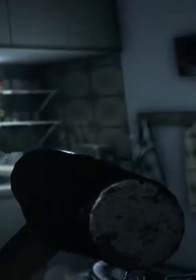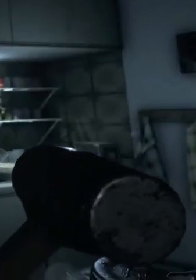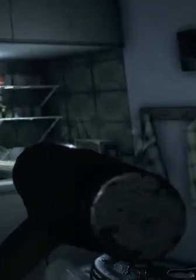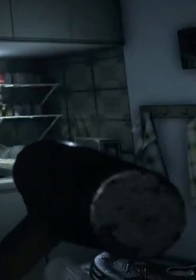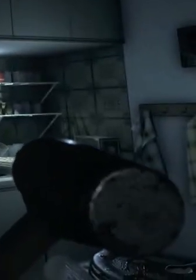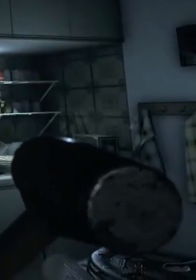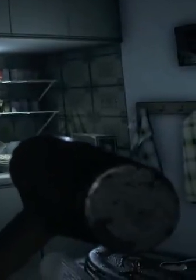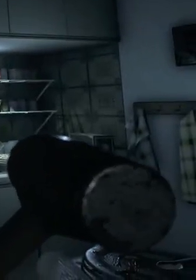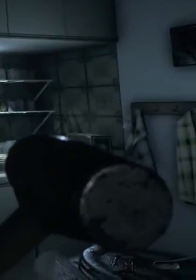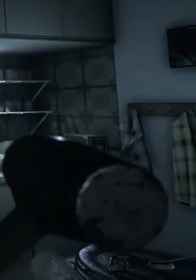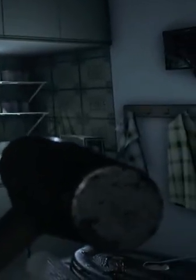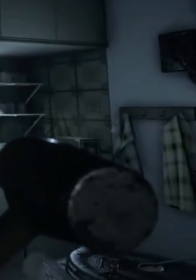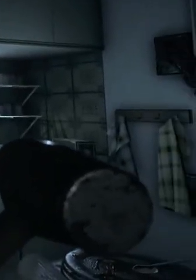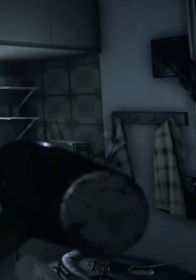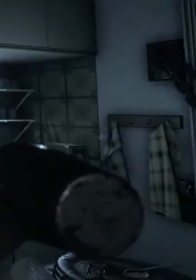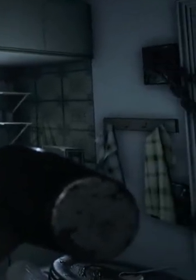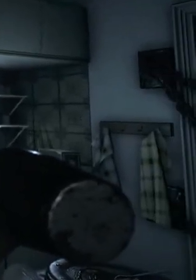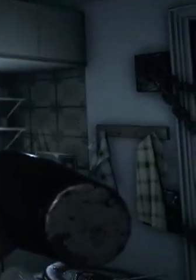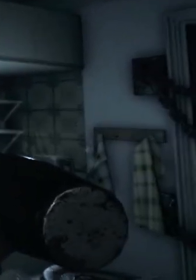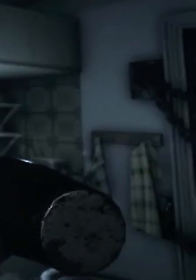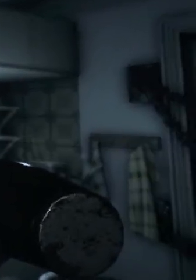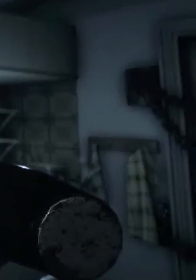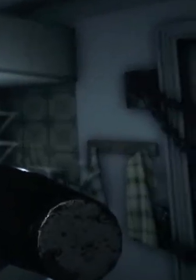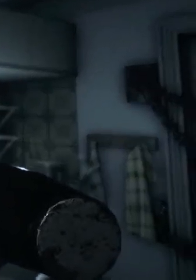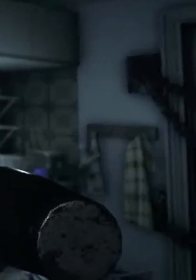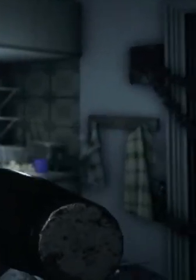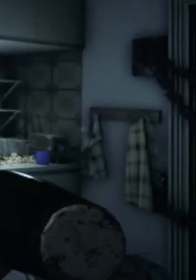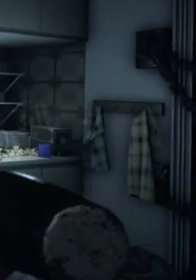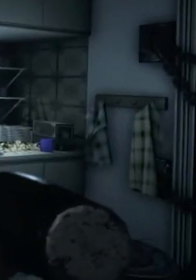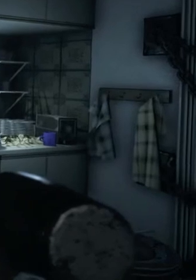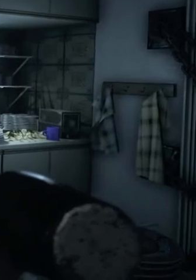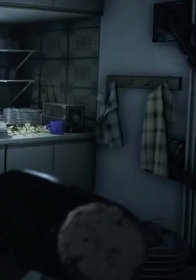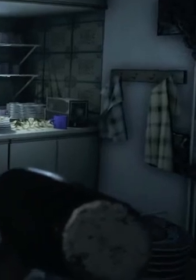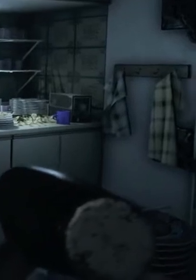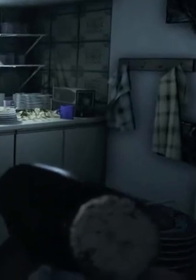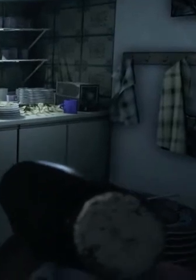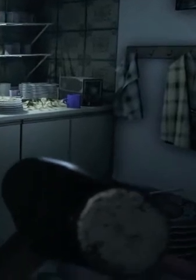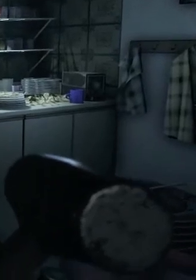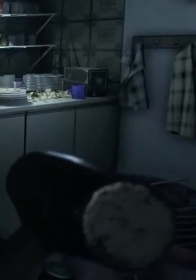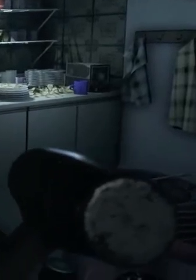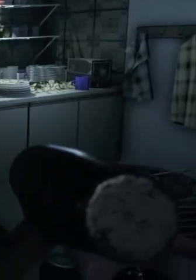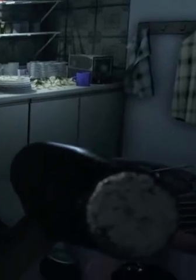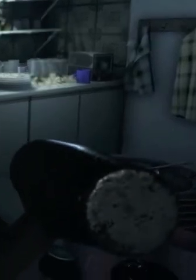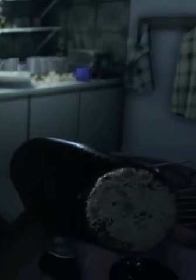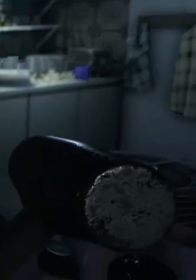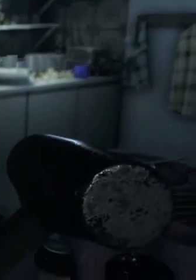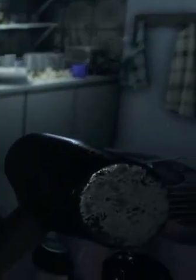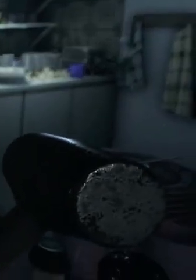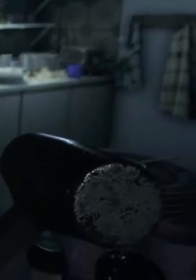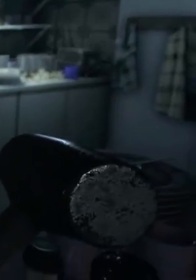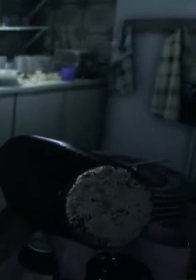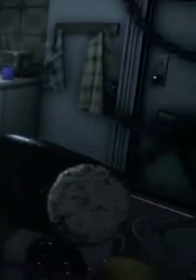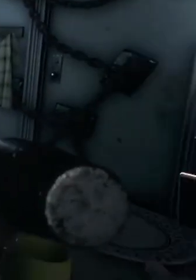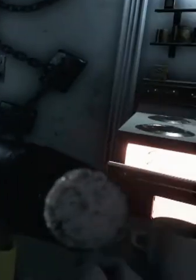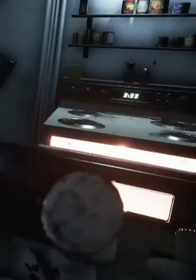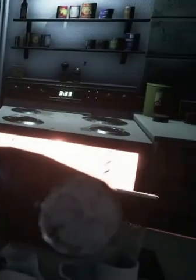a day sour whis some Stu sour is my ass you're talking about that Broom you can't trust a Brom I